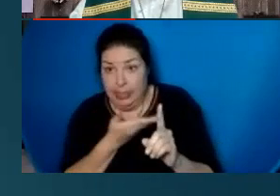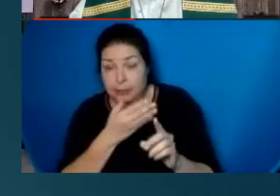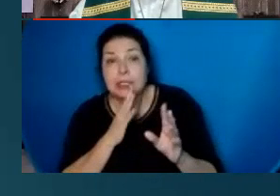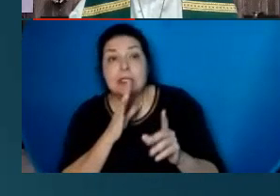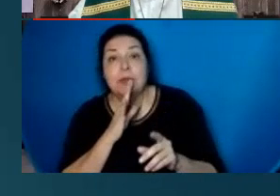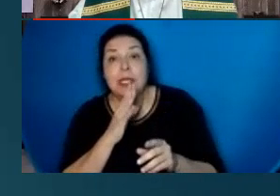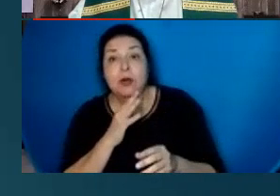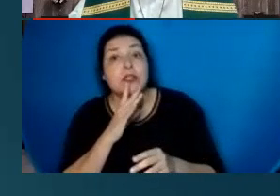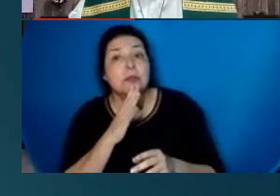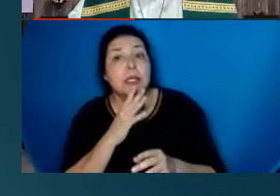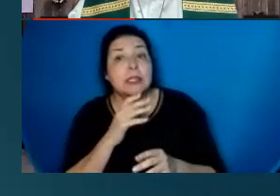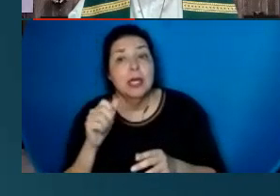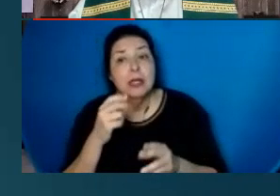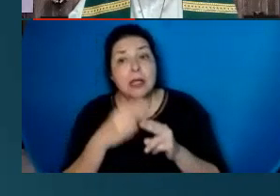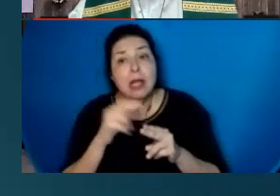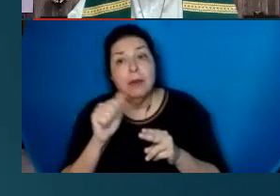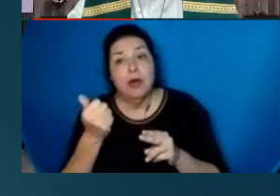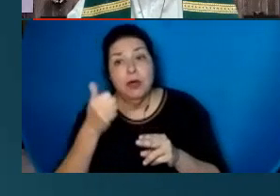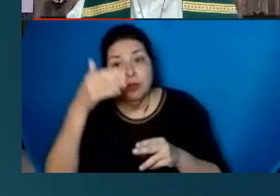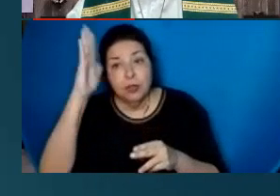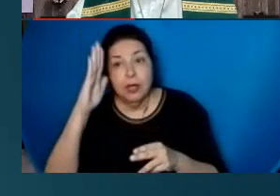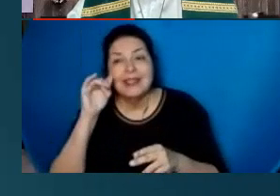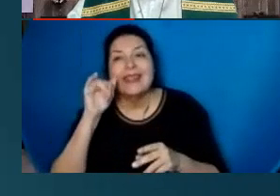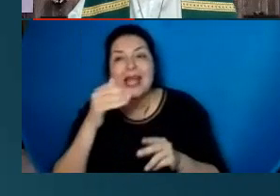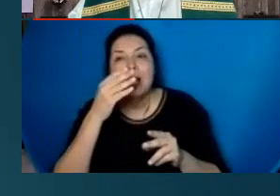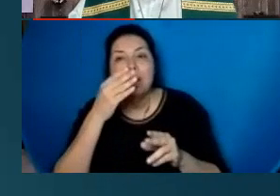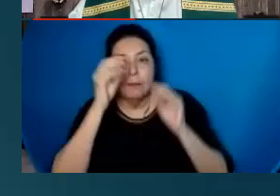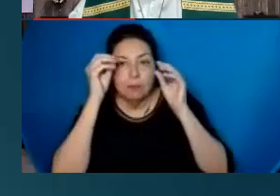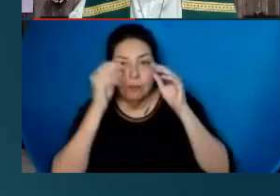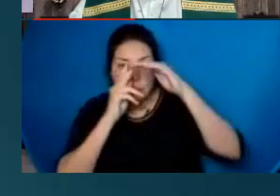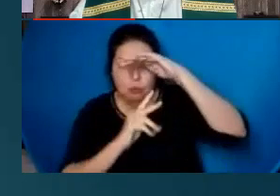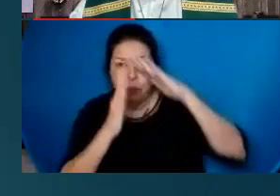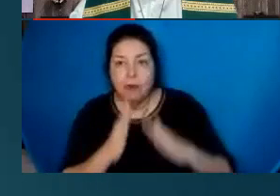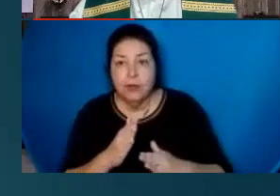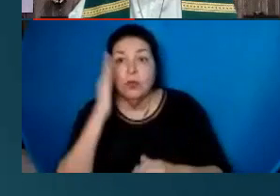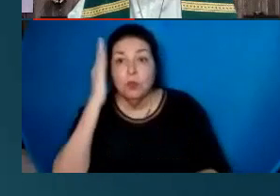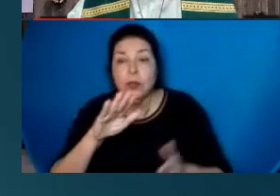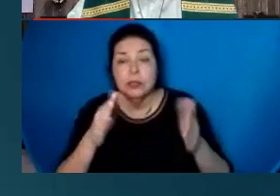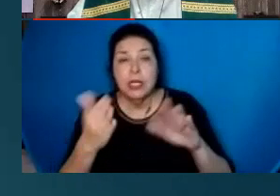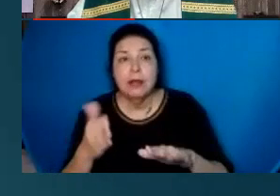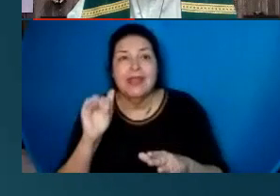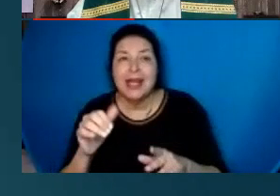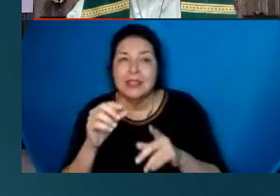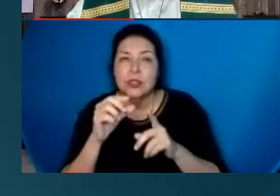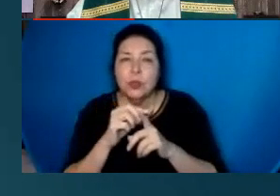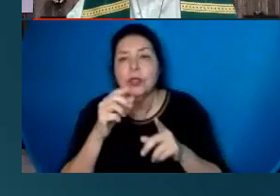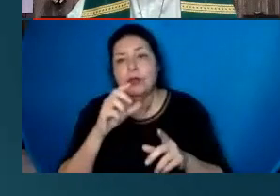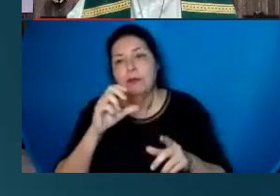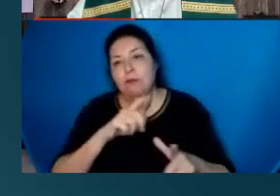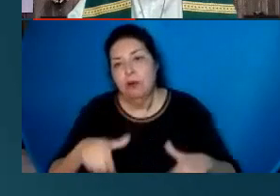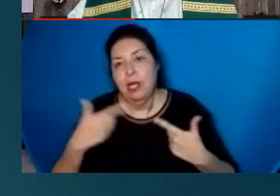other gods, that same prophet shall die." This is the word of life.